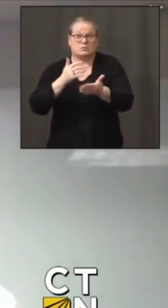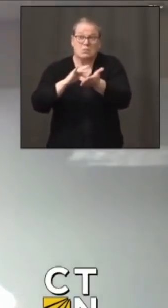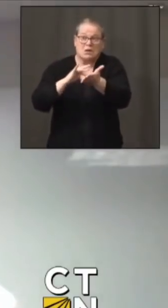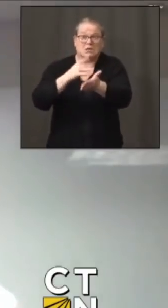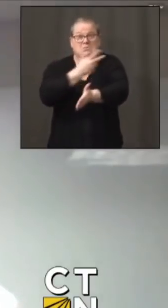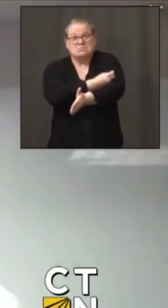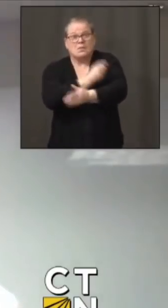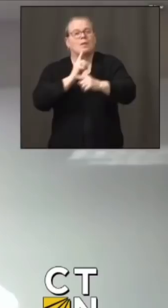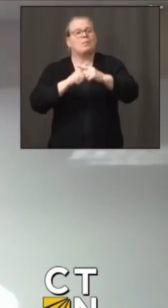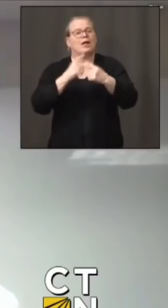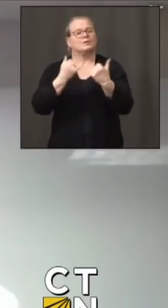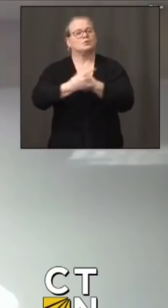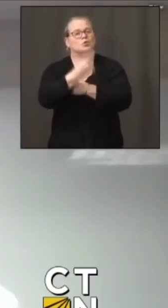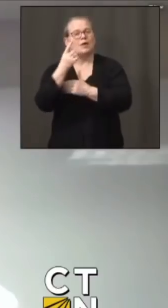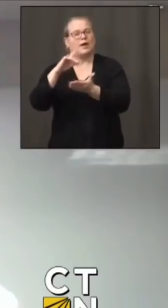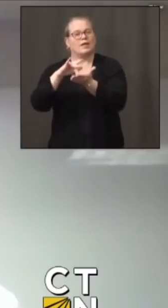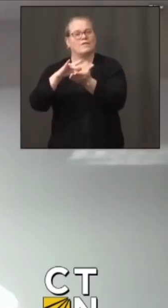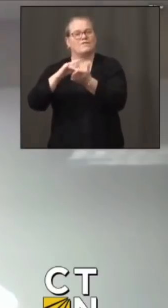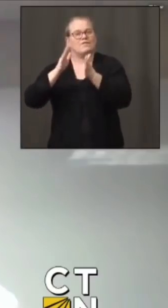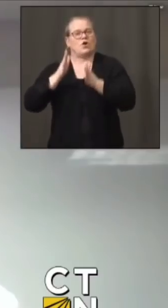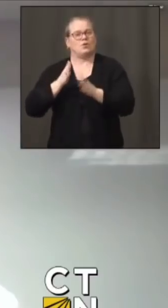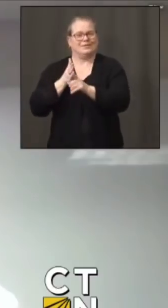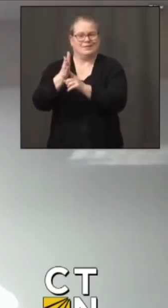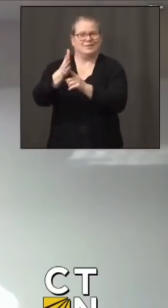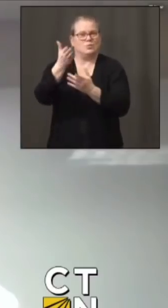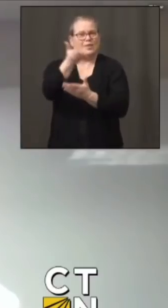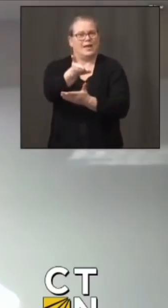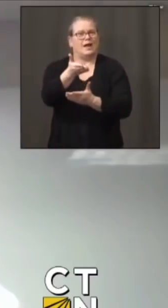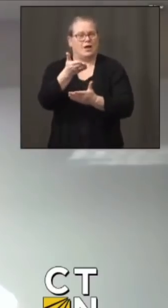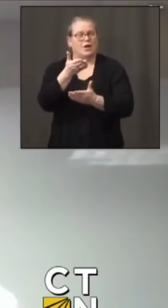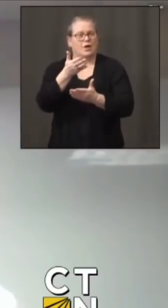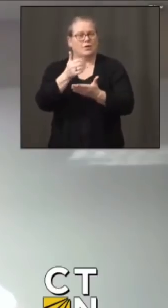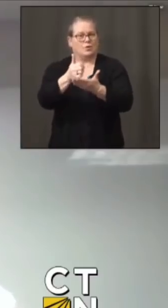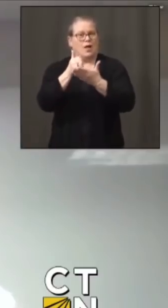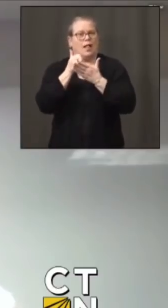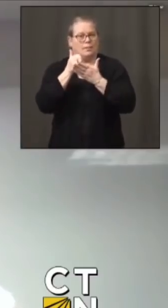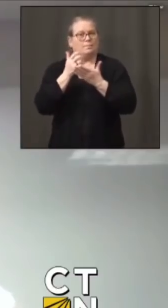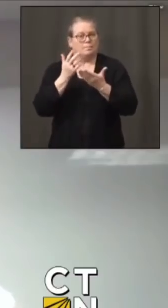there with us today to take that leap and get that done for us.